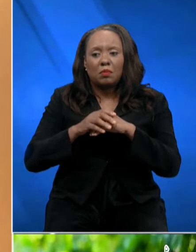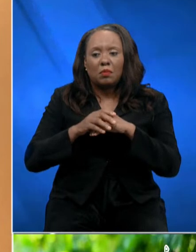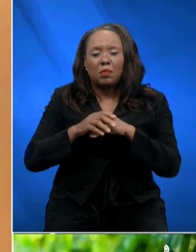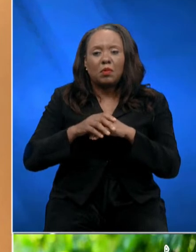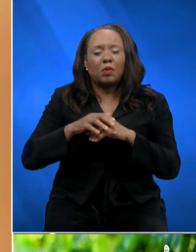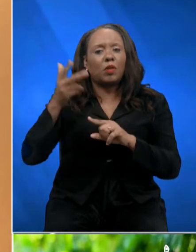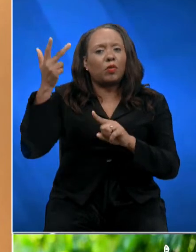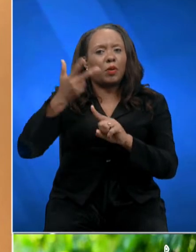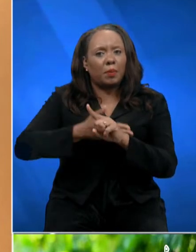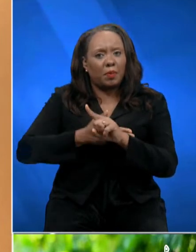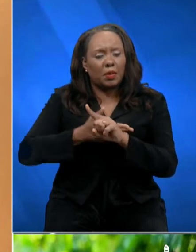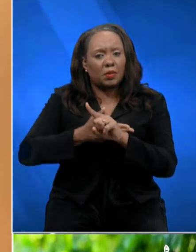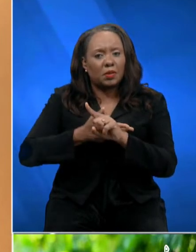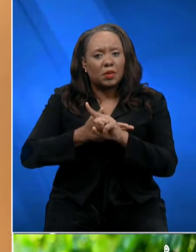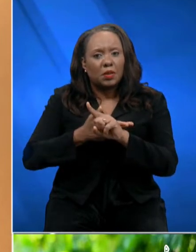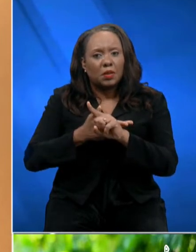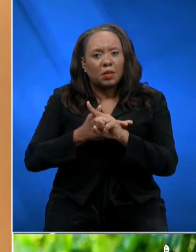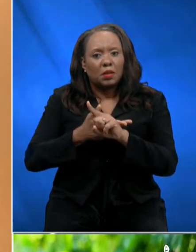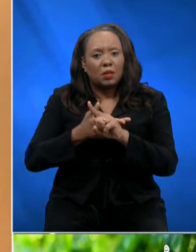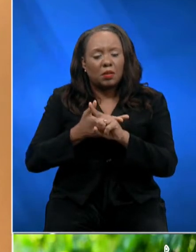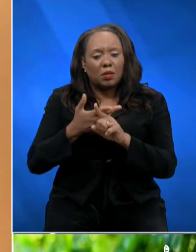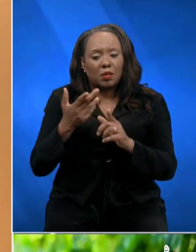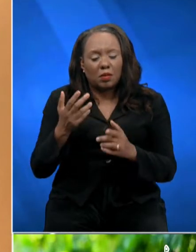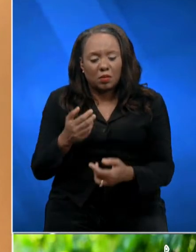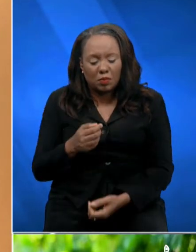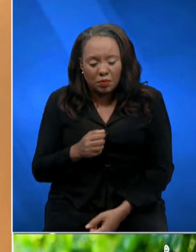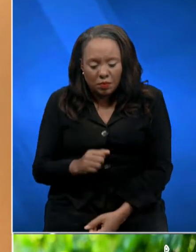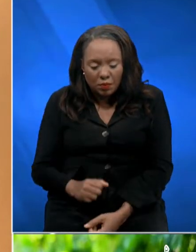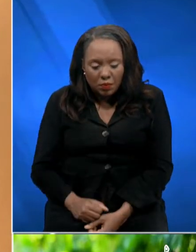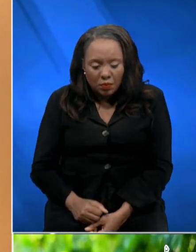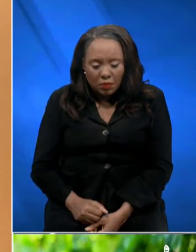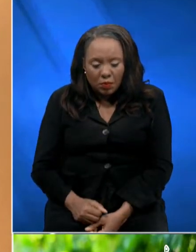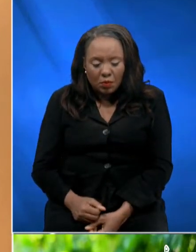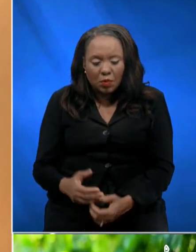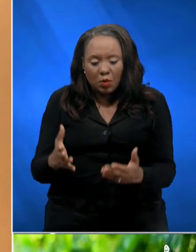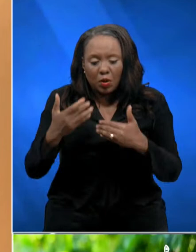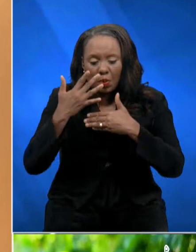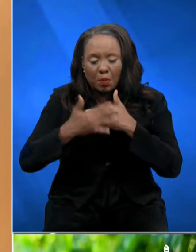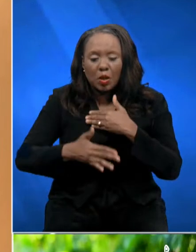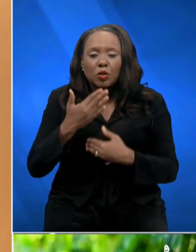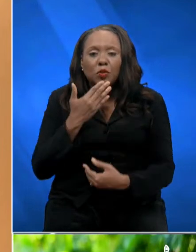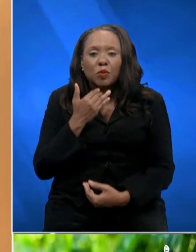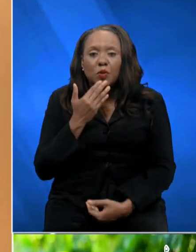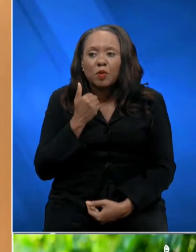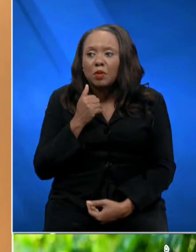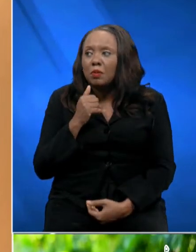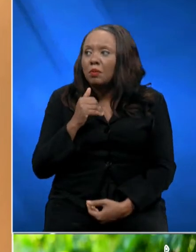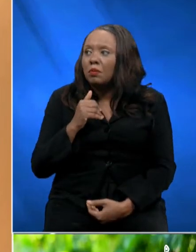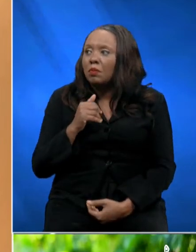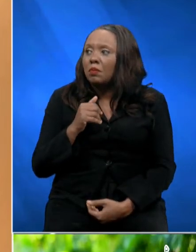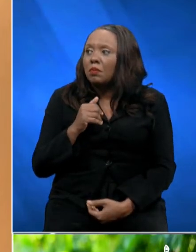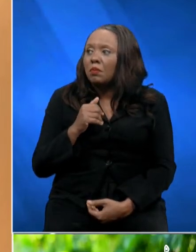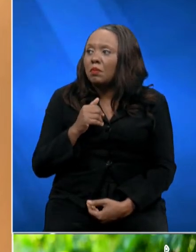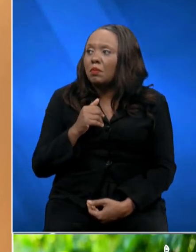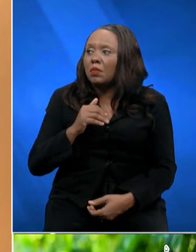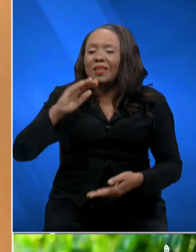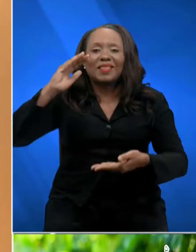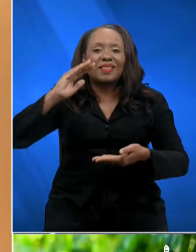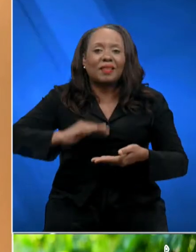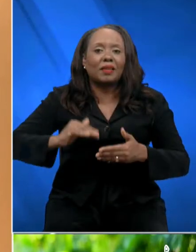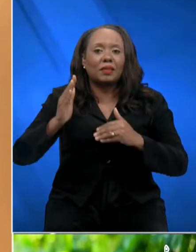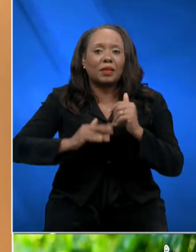months. So ideally, what you're aiming for is a blood sugar reading probably less than